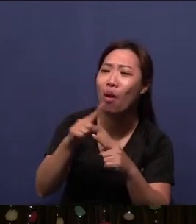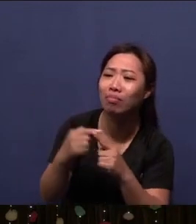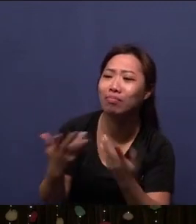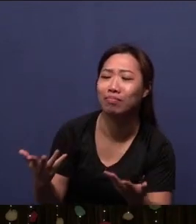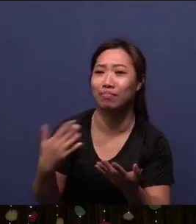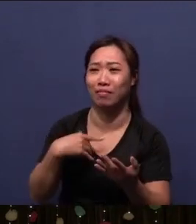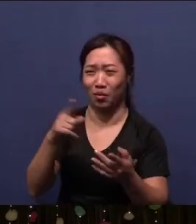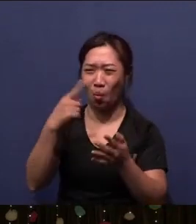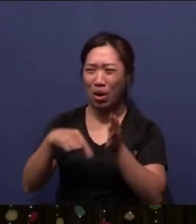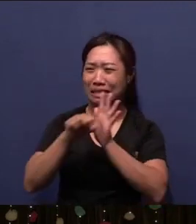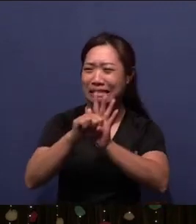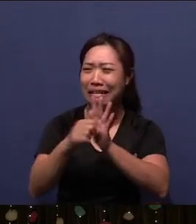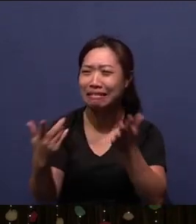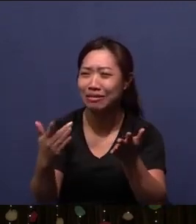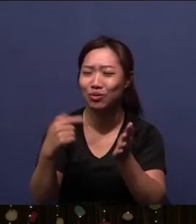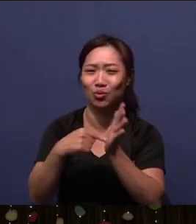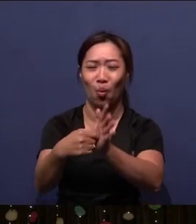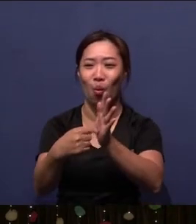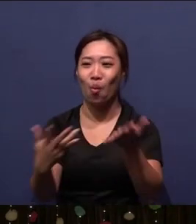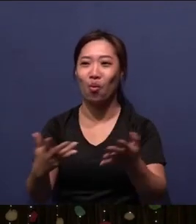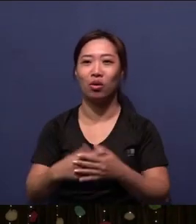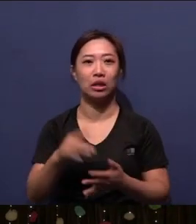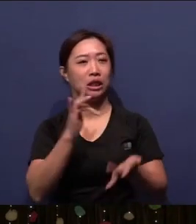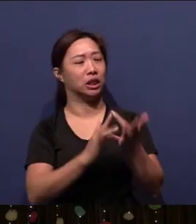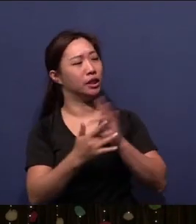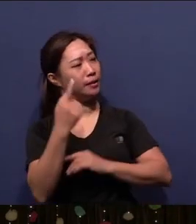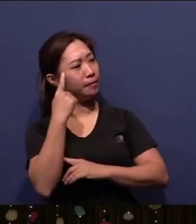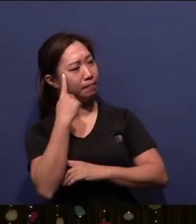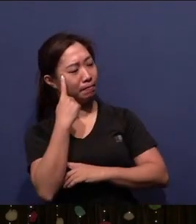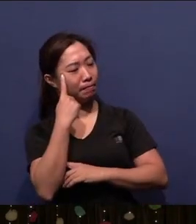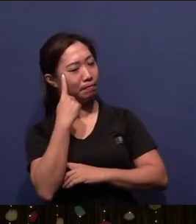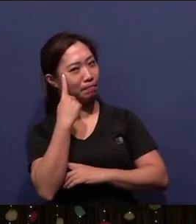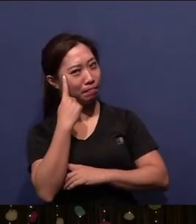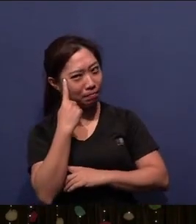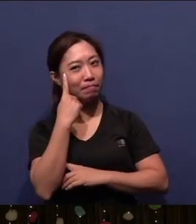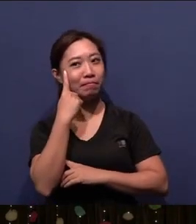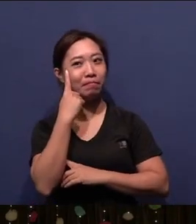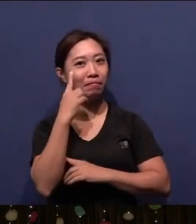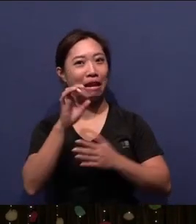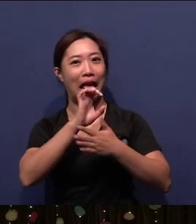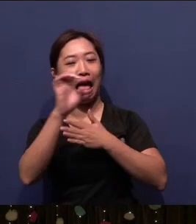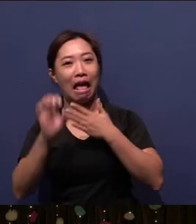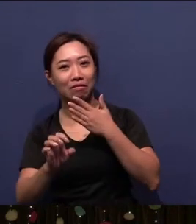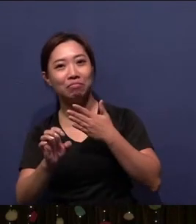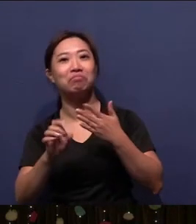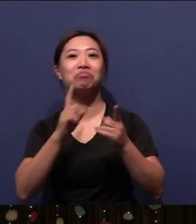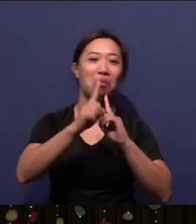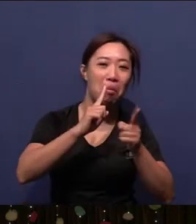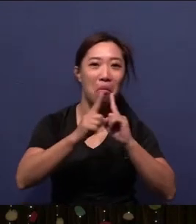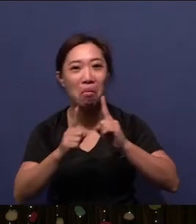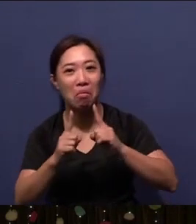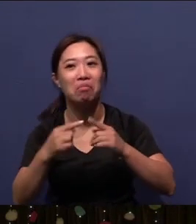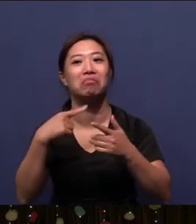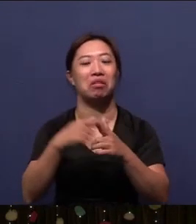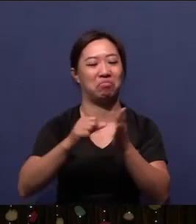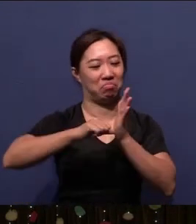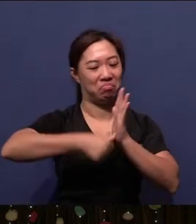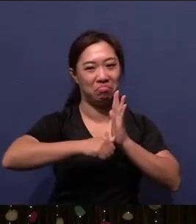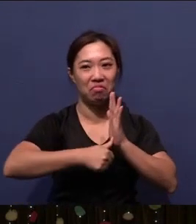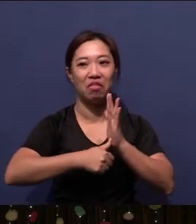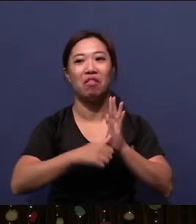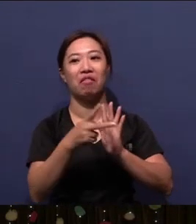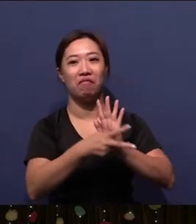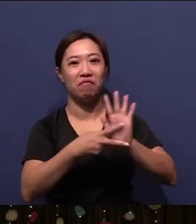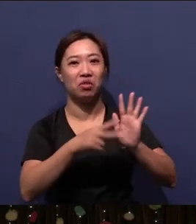will be around Your coming?" And here, Jesus taught on it. But then at the end of the verse or the chapter, He emphasized in verse 42